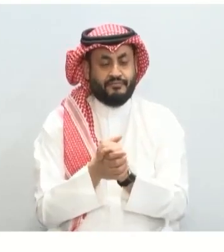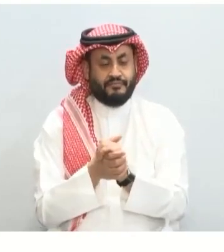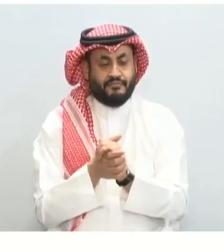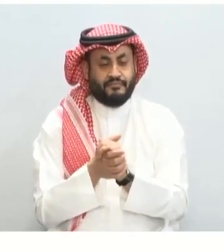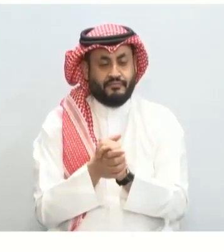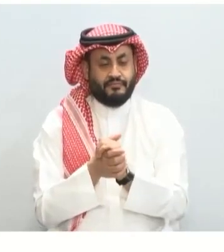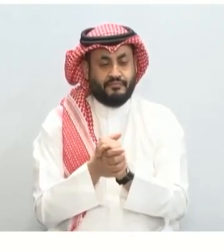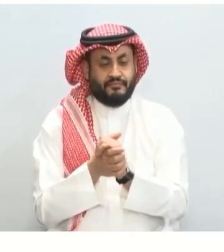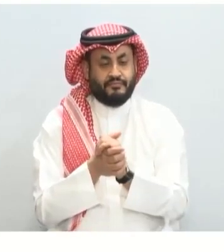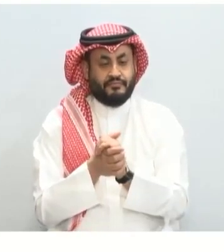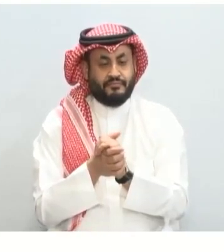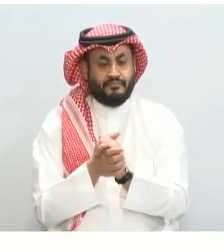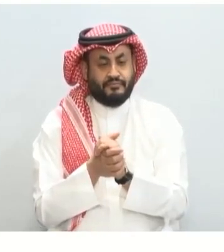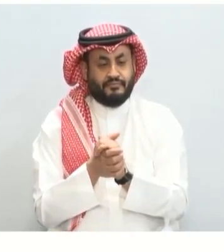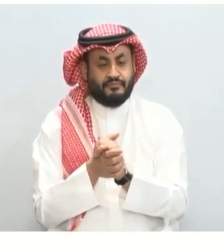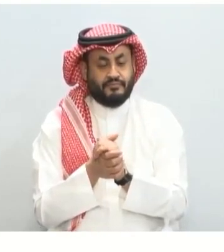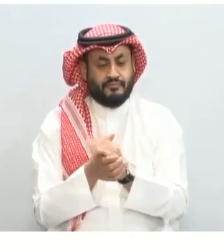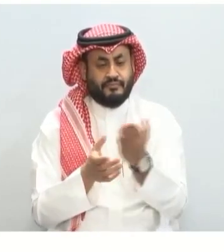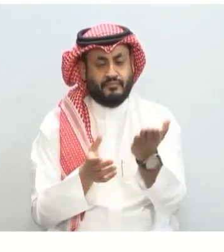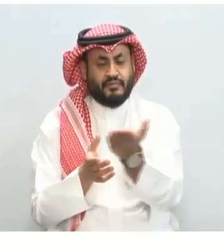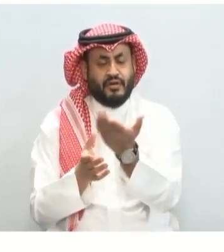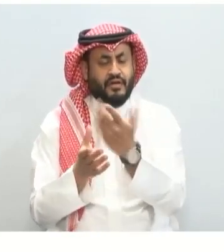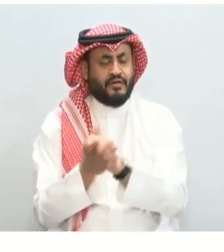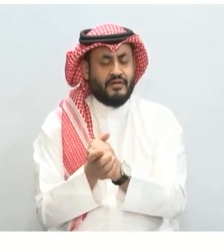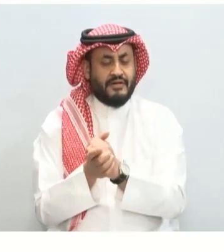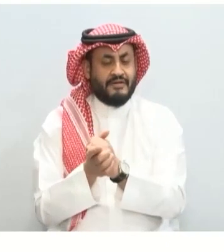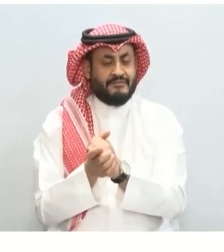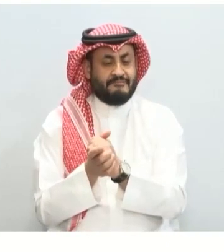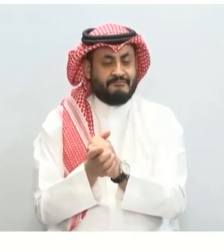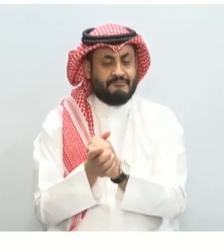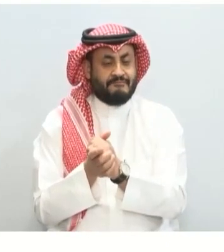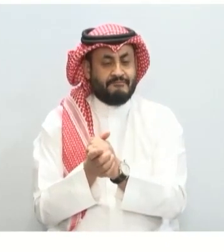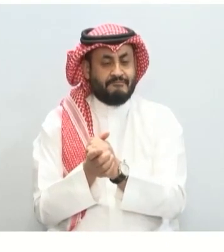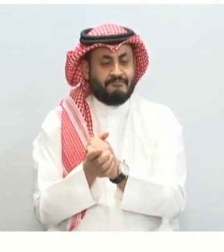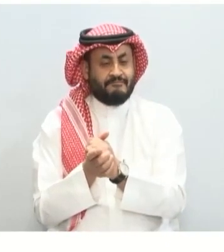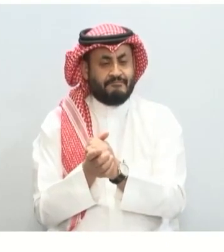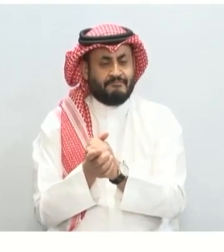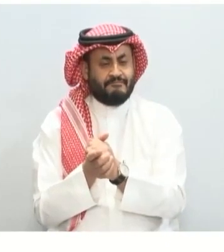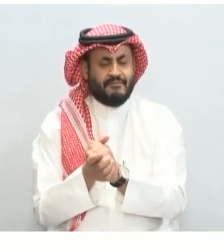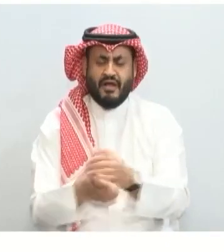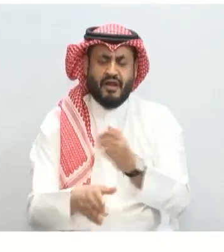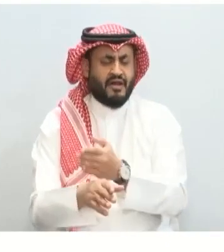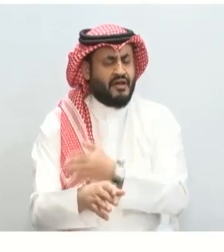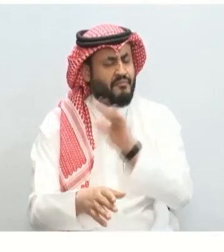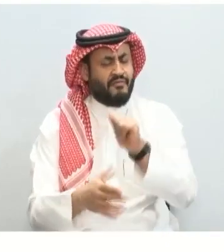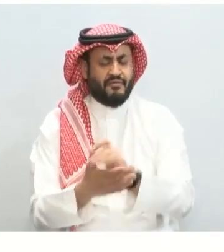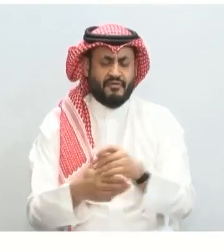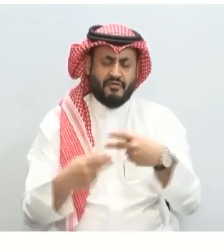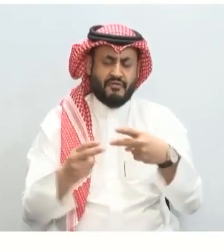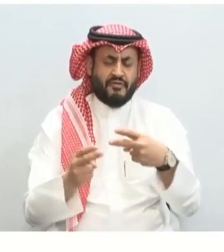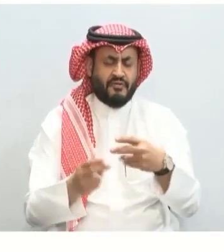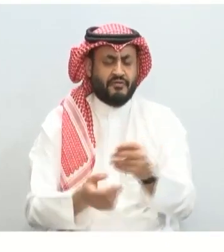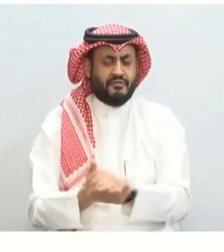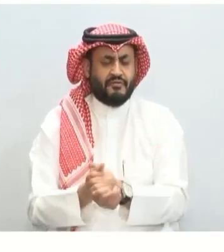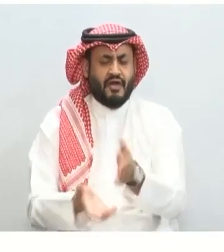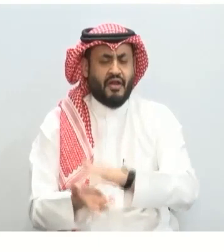pleasure. It was no hassle at all. No hassle, it means I didn't have any problem at all. I whipped